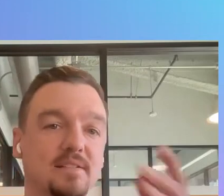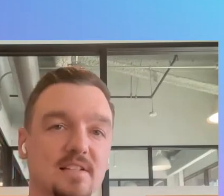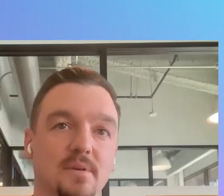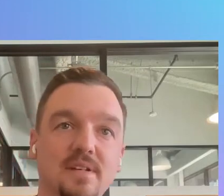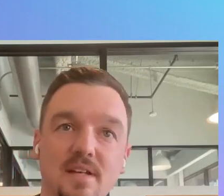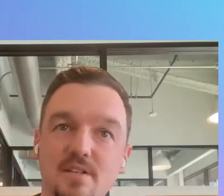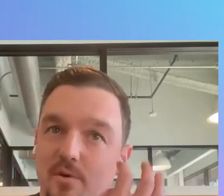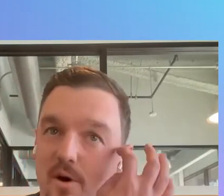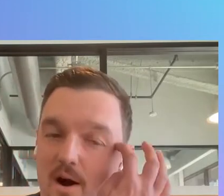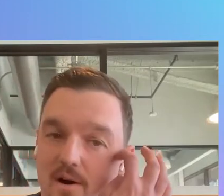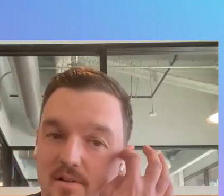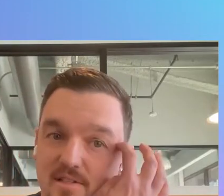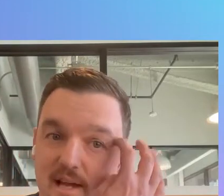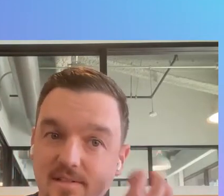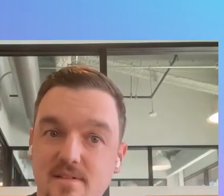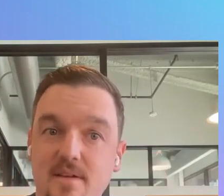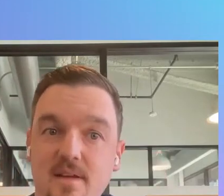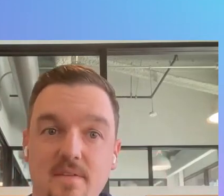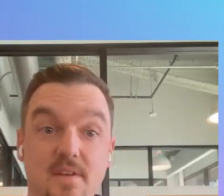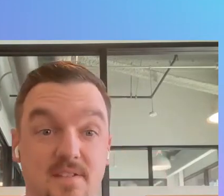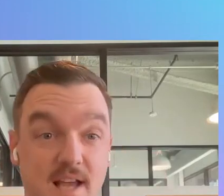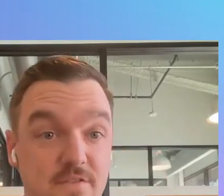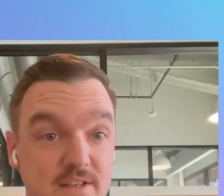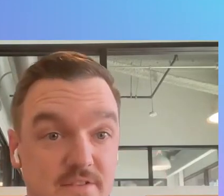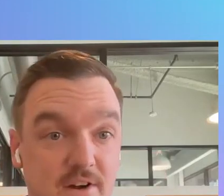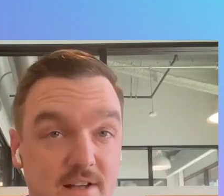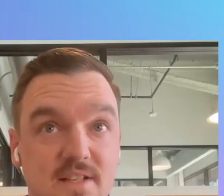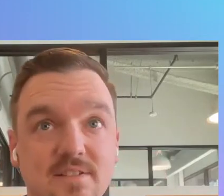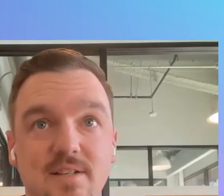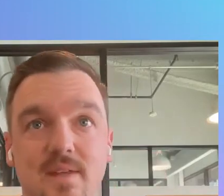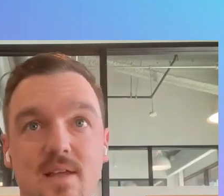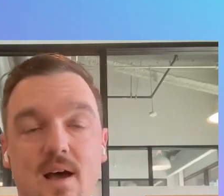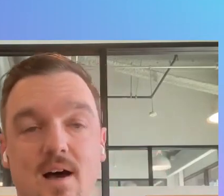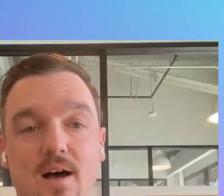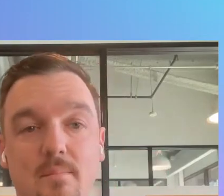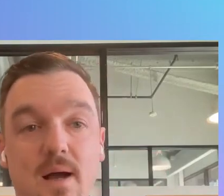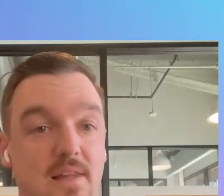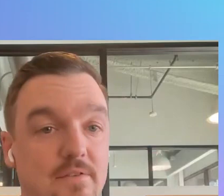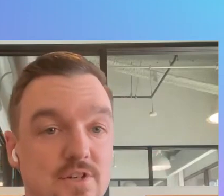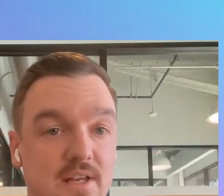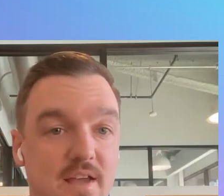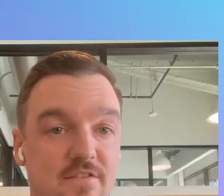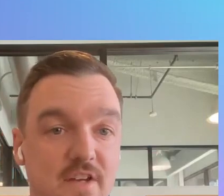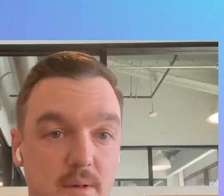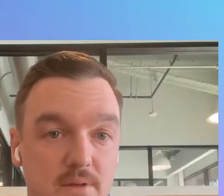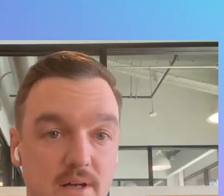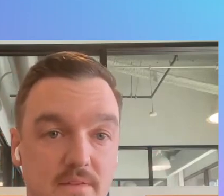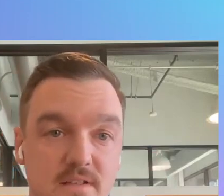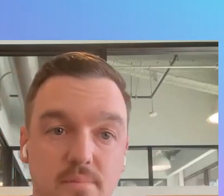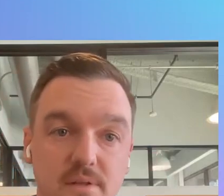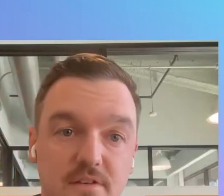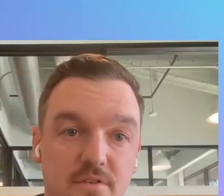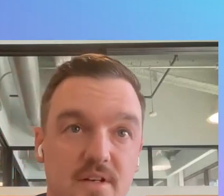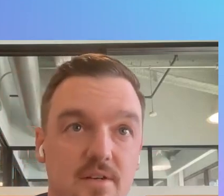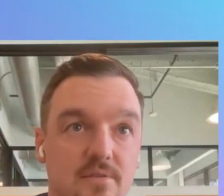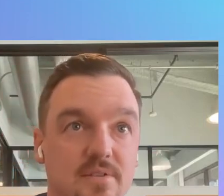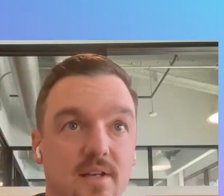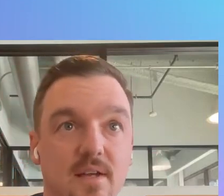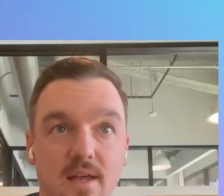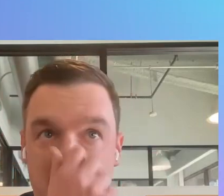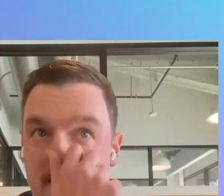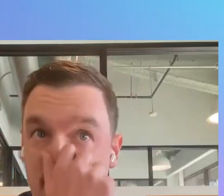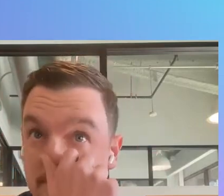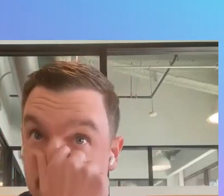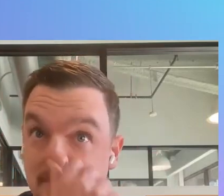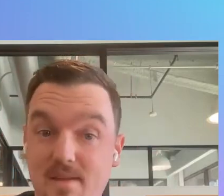bake accessibility into our designs in the design phase of our SDLC by leveraging a Figma plugin that's completely free to use.